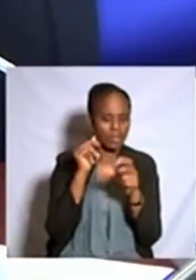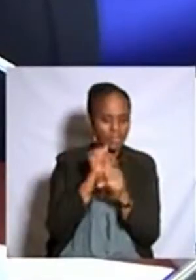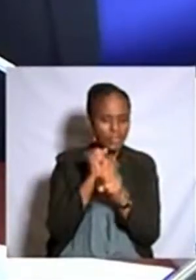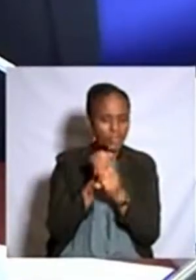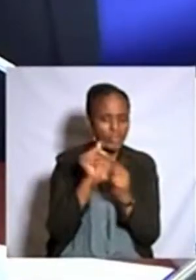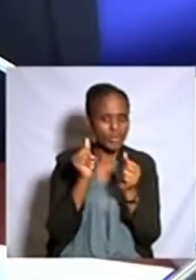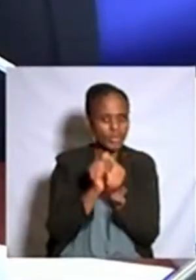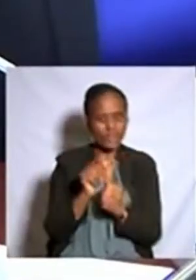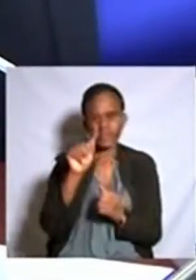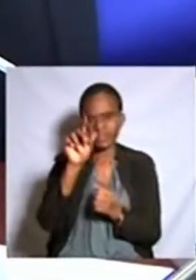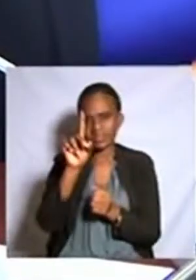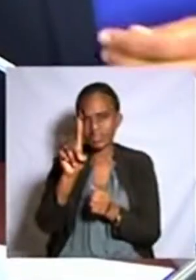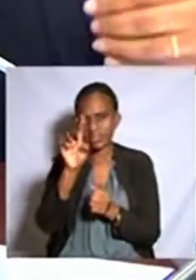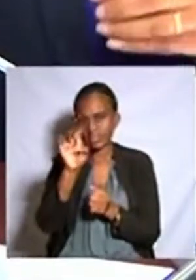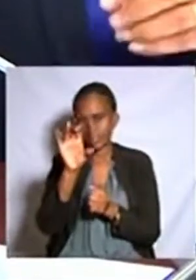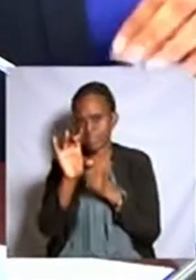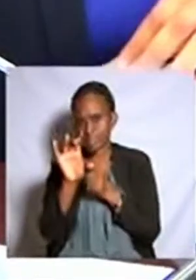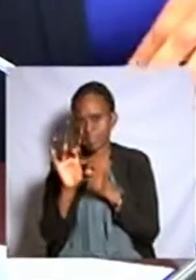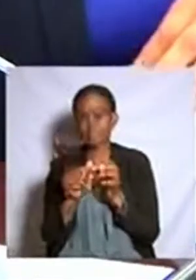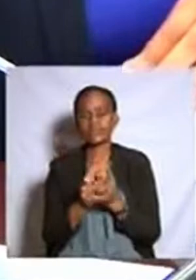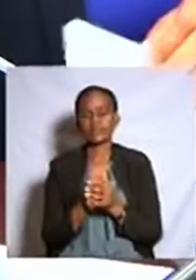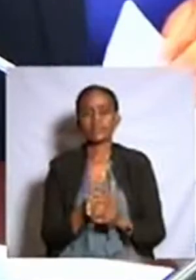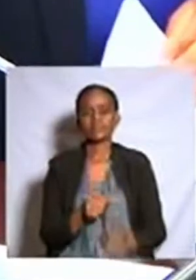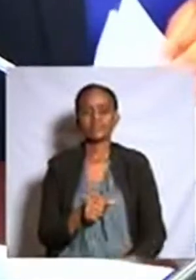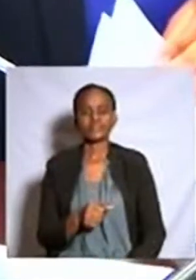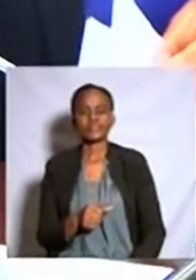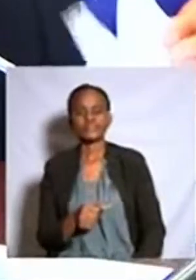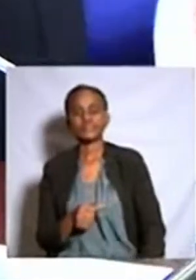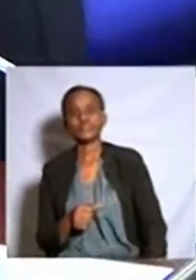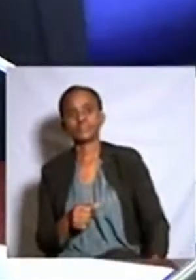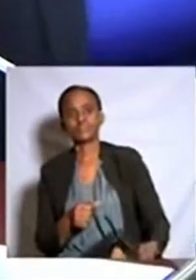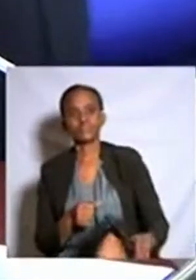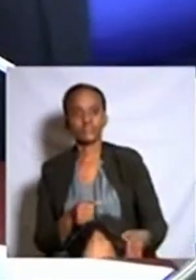as the Drug Enforcement Commission.